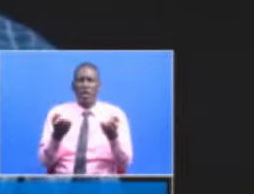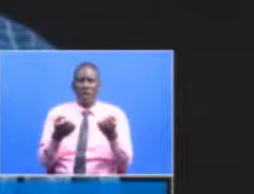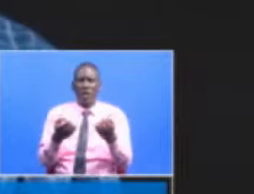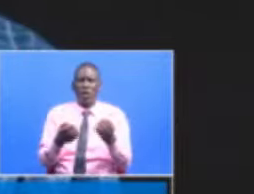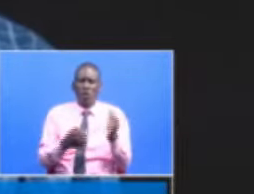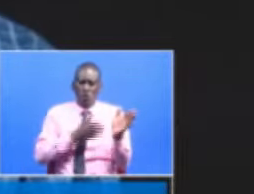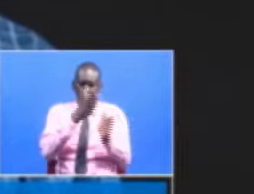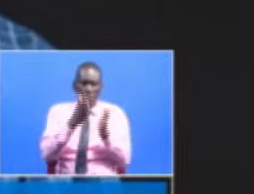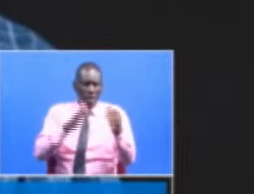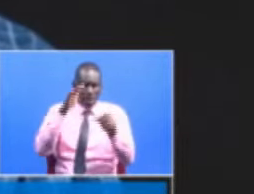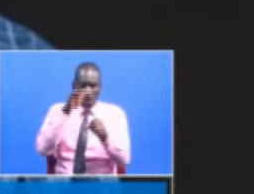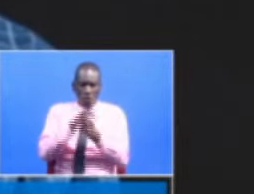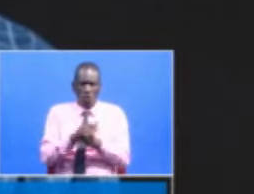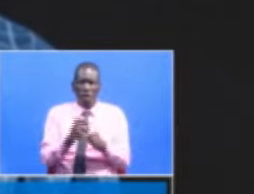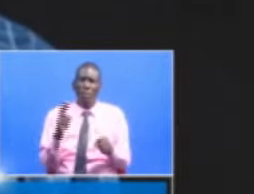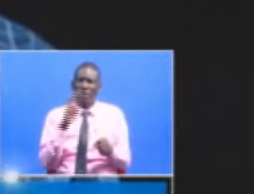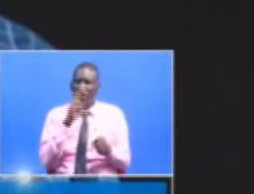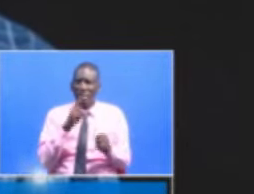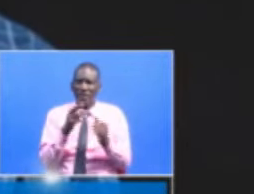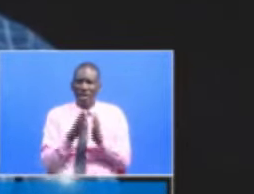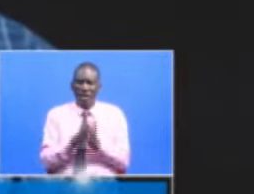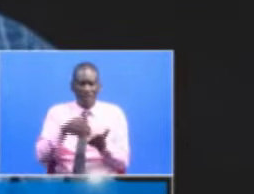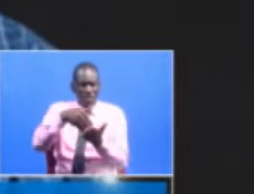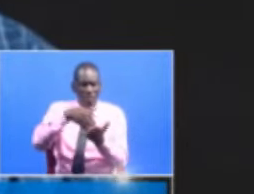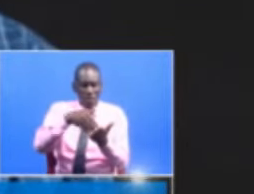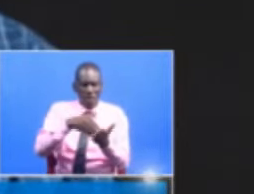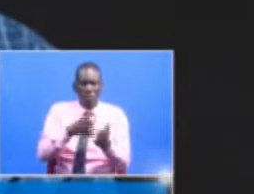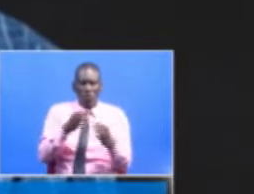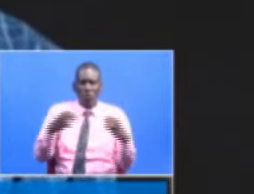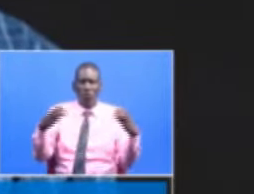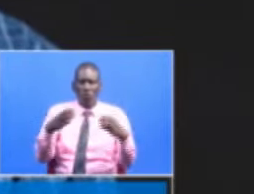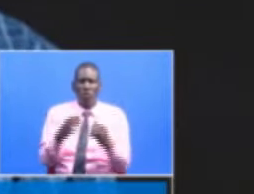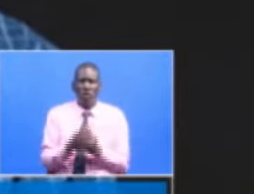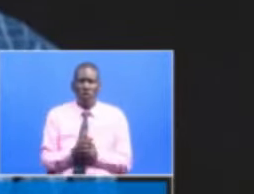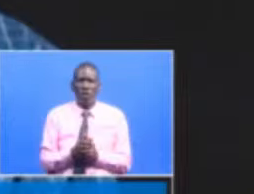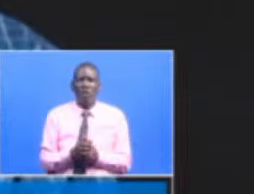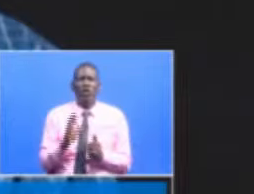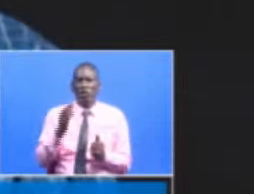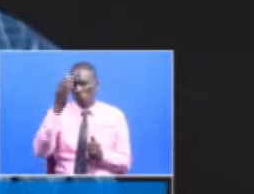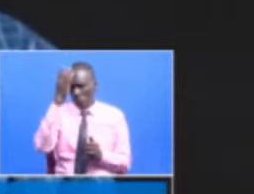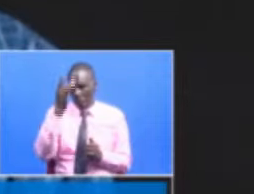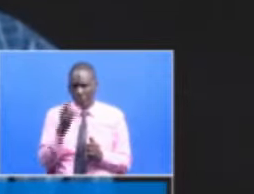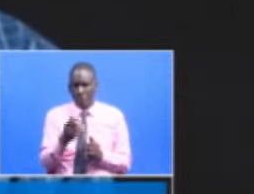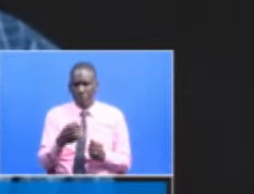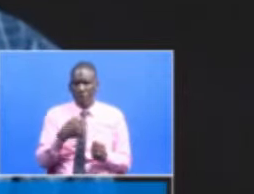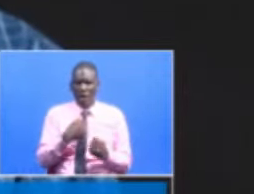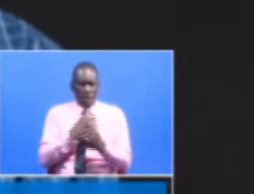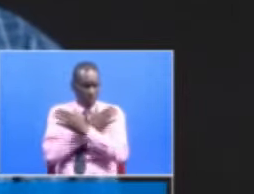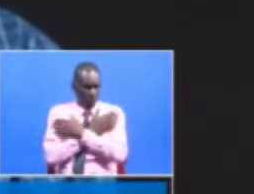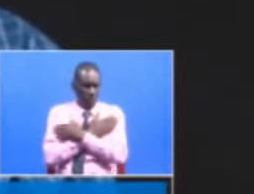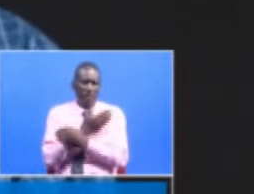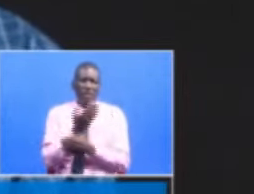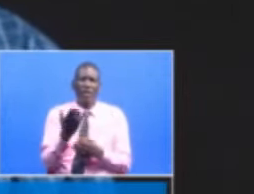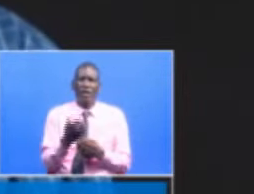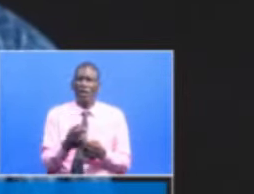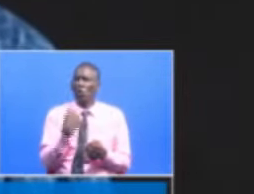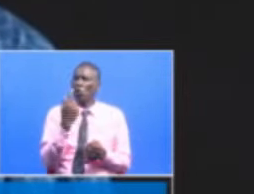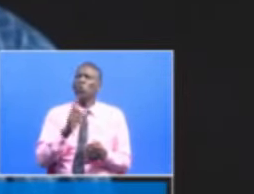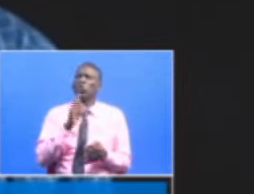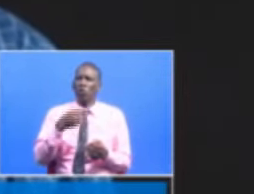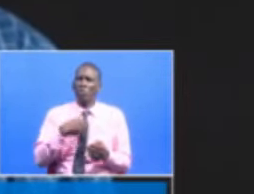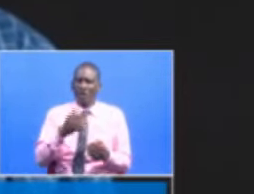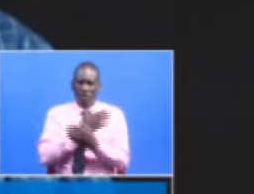a lot on risk and the vulnerability of our communities. Because I have a friend of mine who told me,